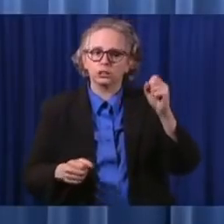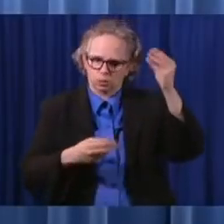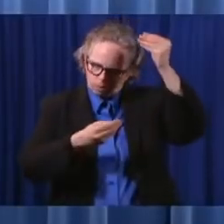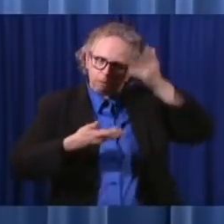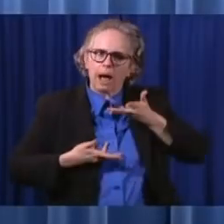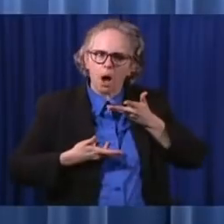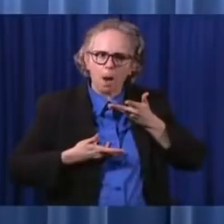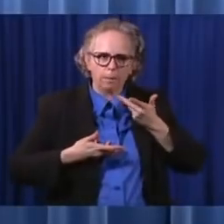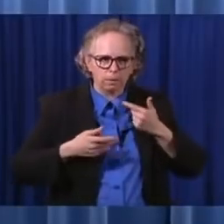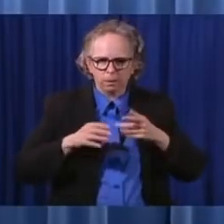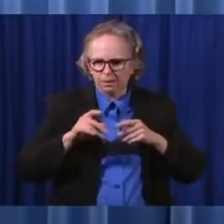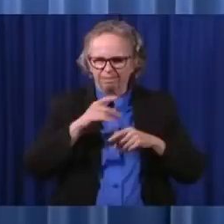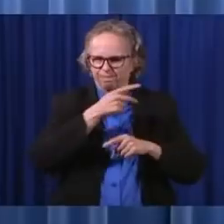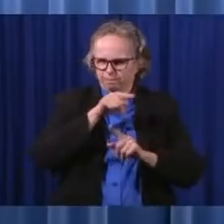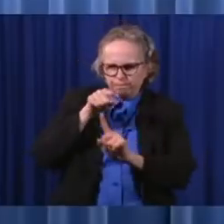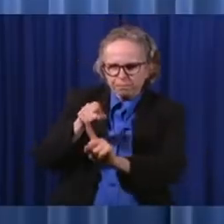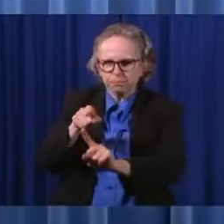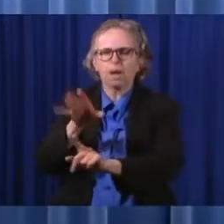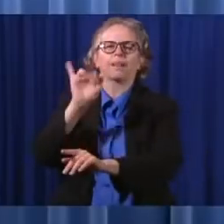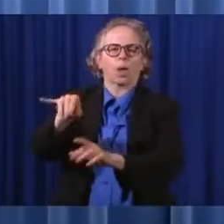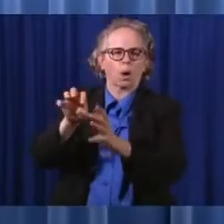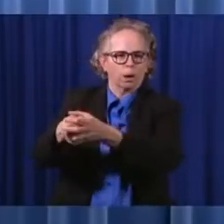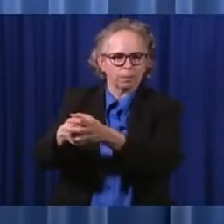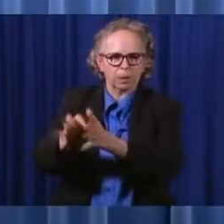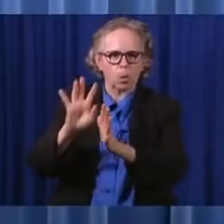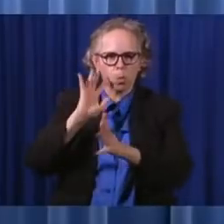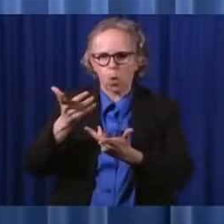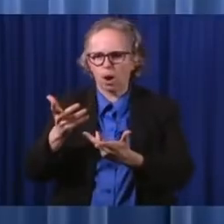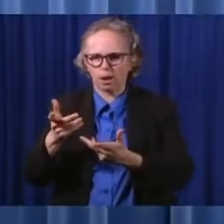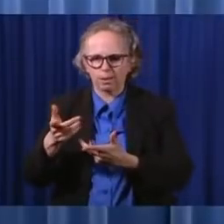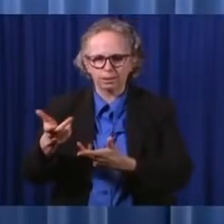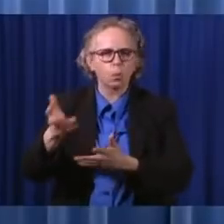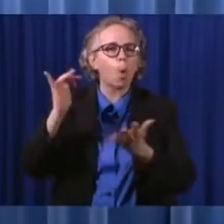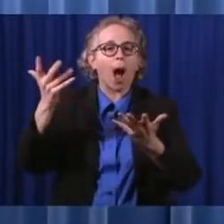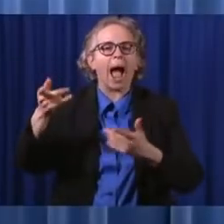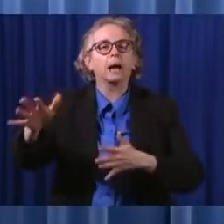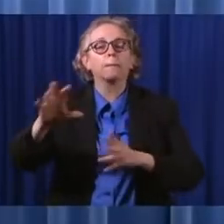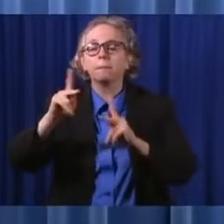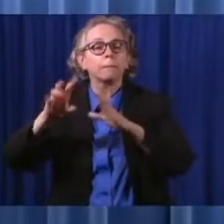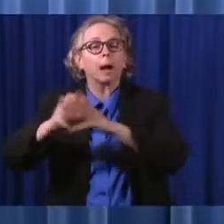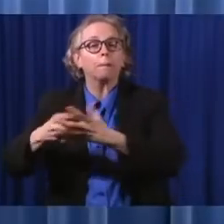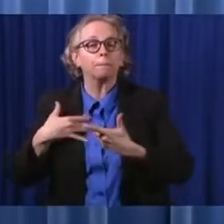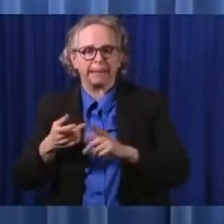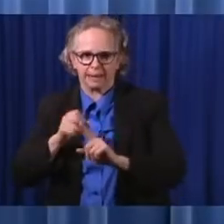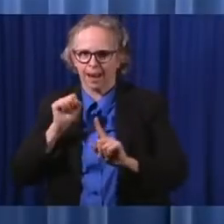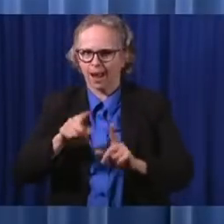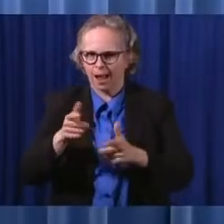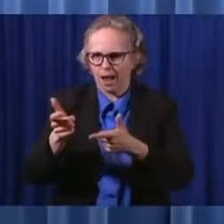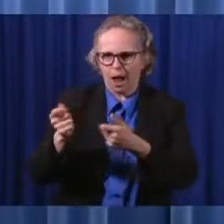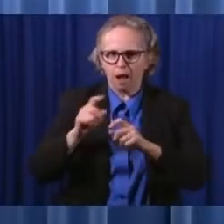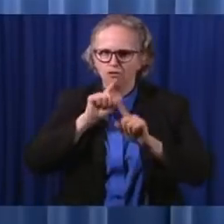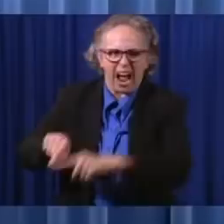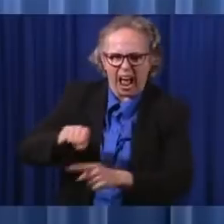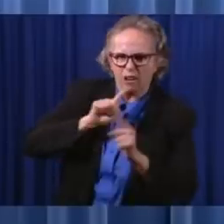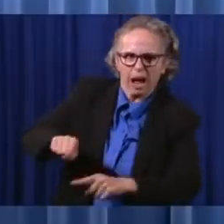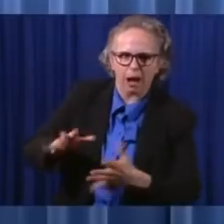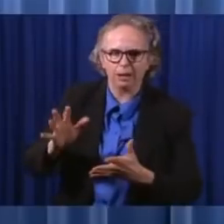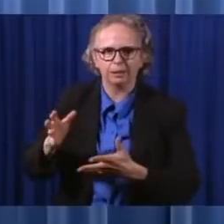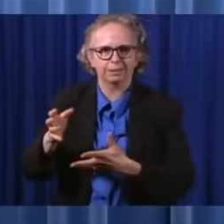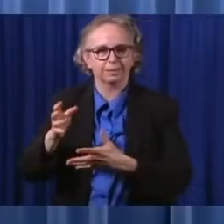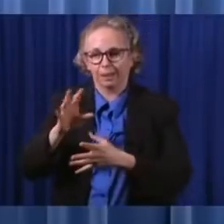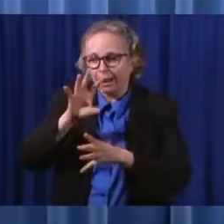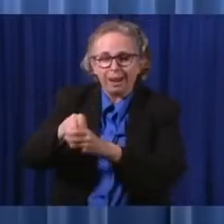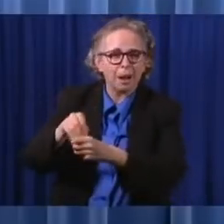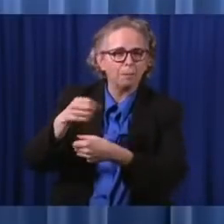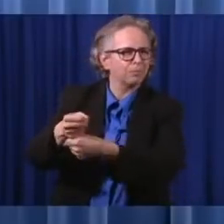get a reaction from law enforcement, who is not interested in the protest side of it, but wants that reaction from